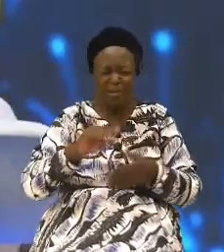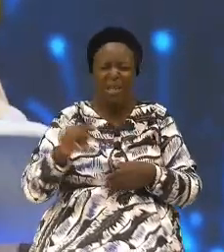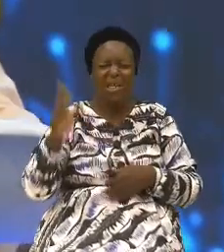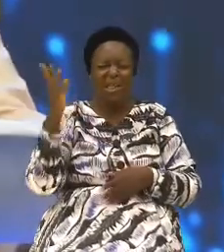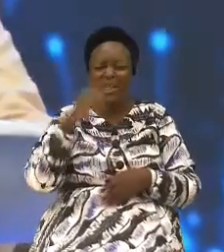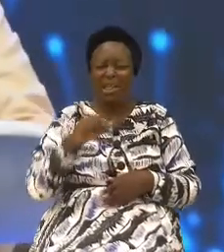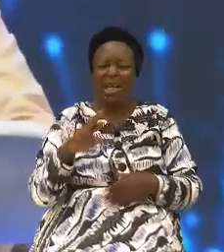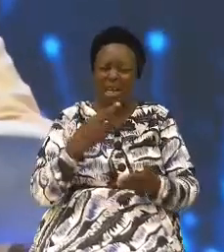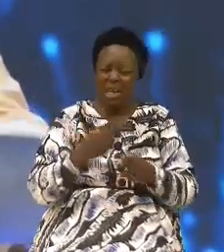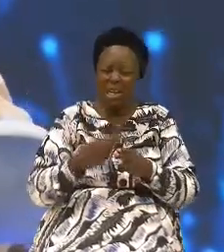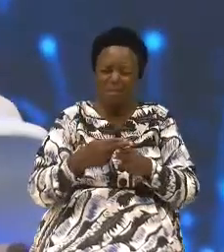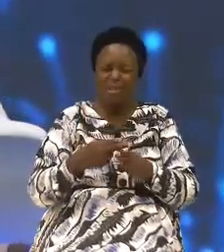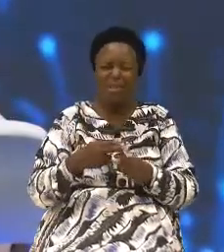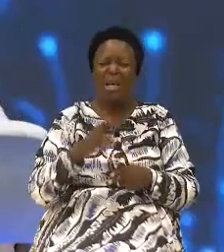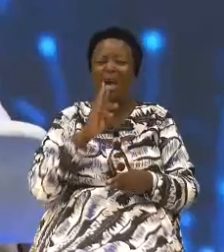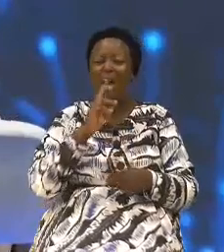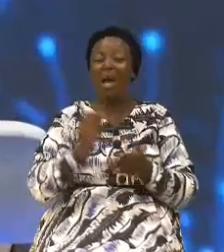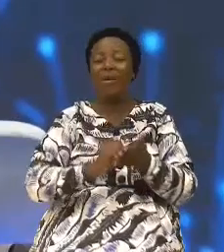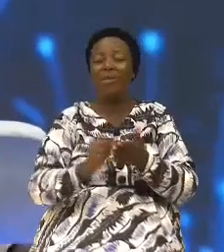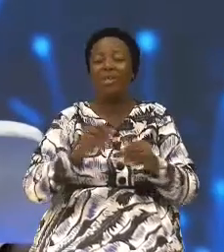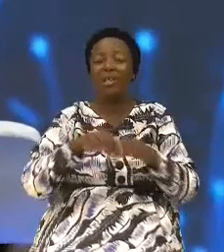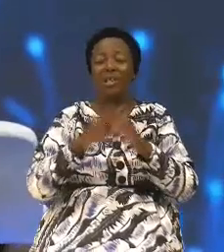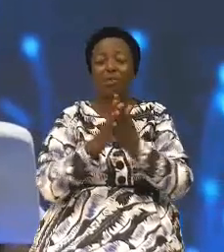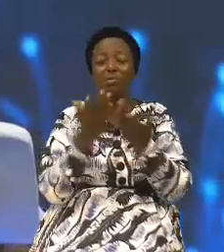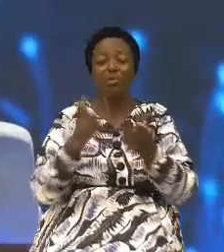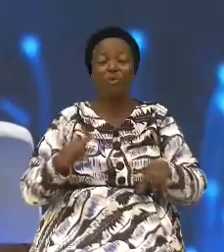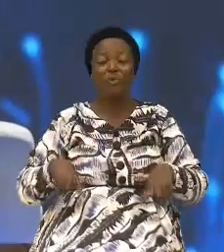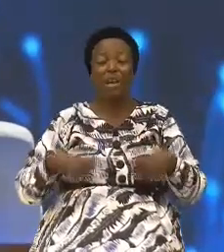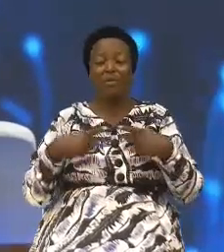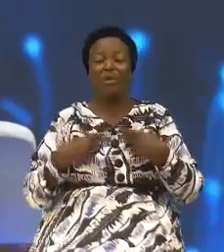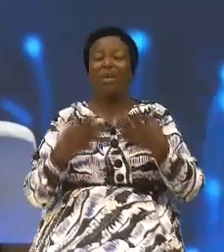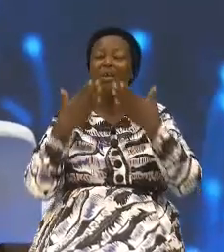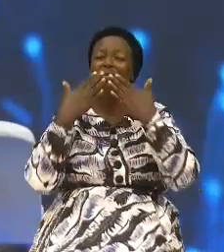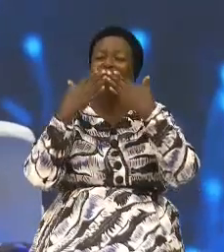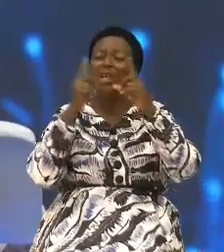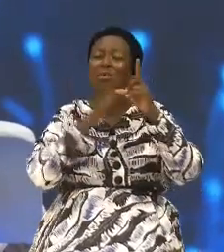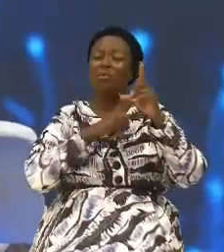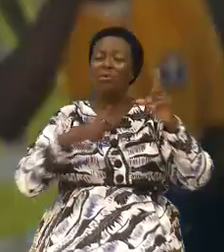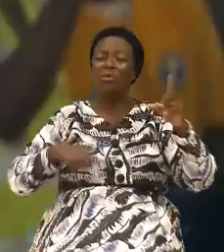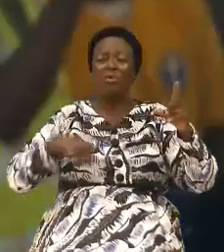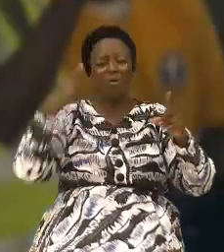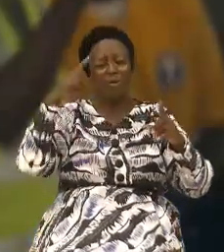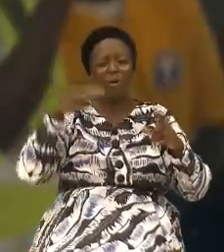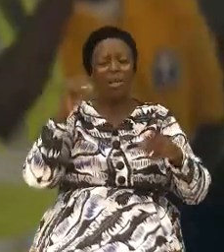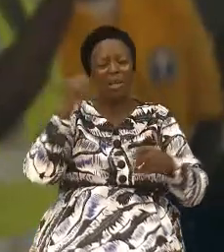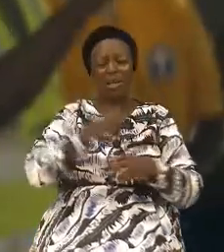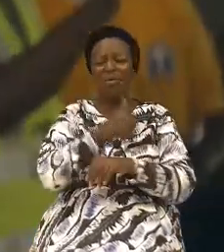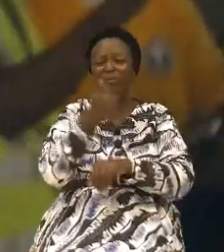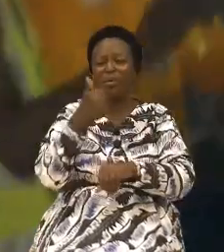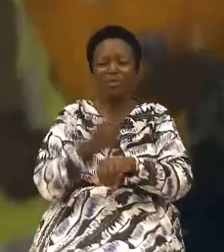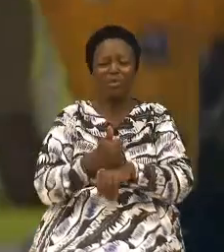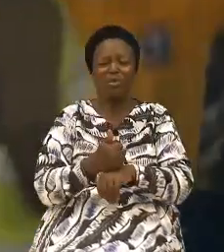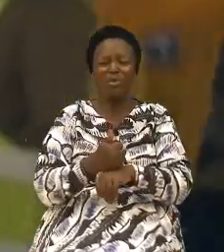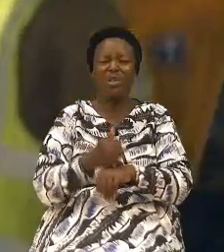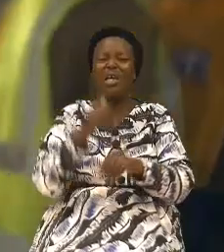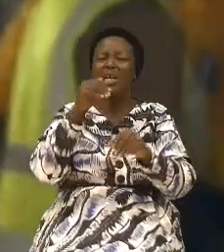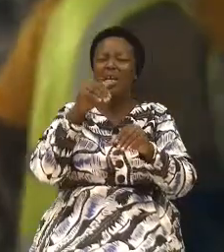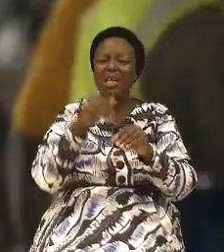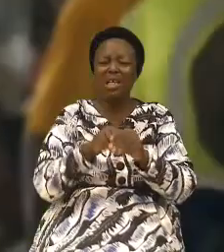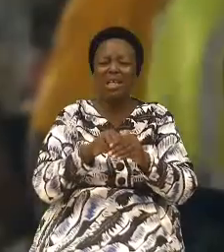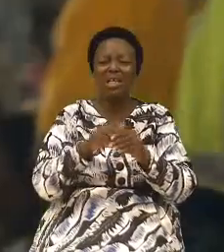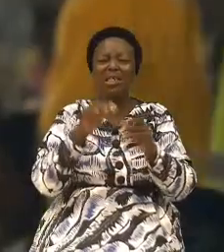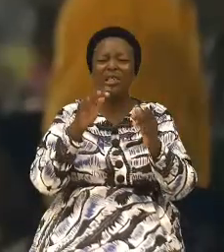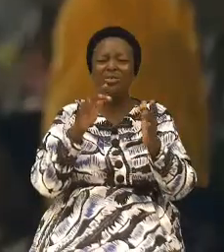are written in the book of life. Thank you, Lord, for a confirmation. In Jesus'